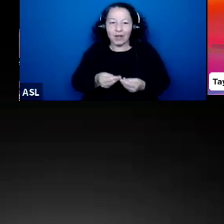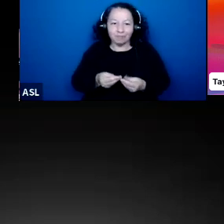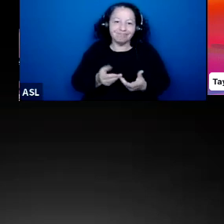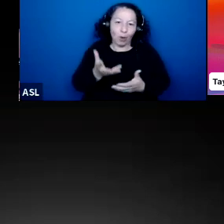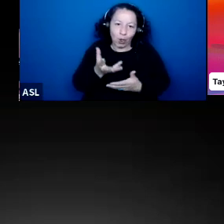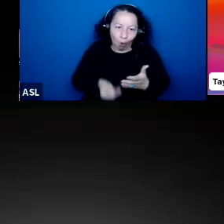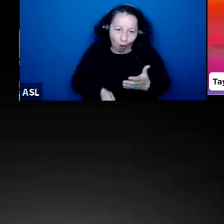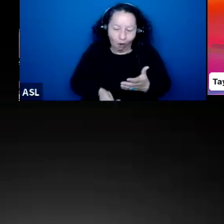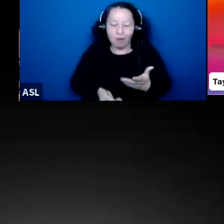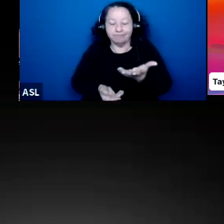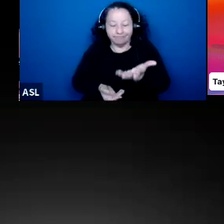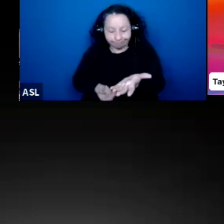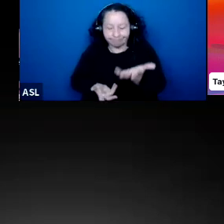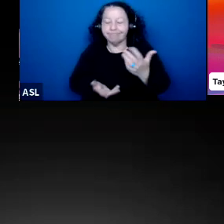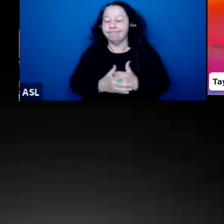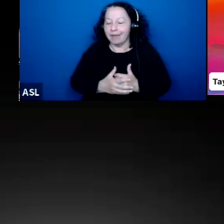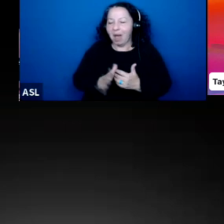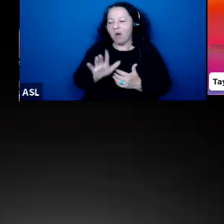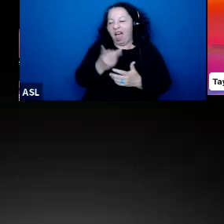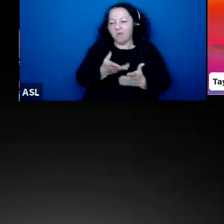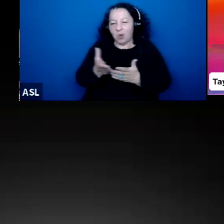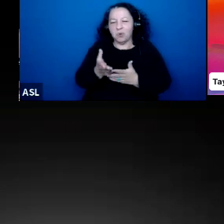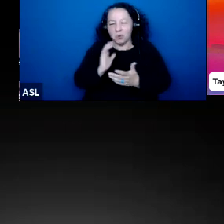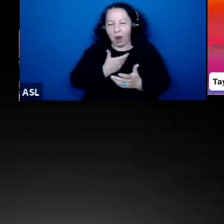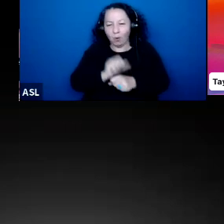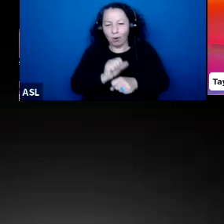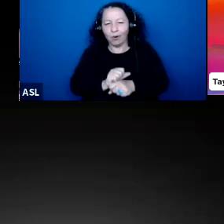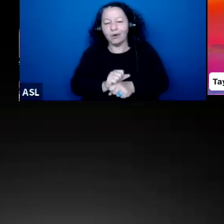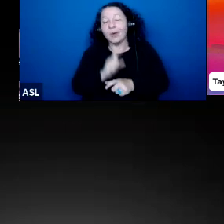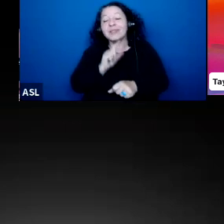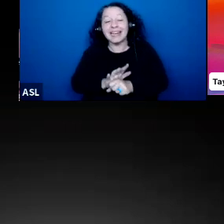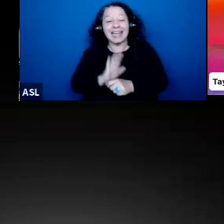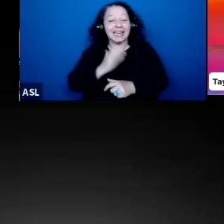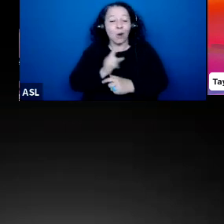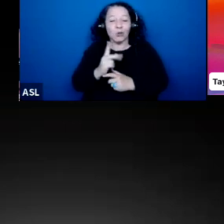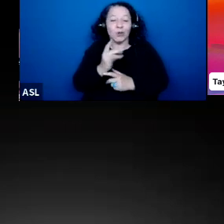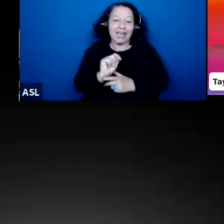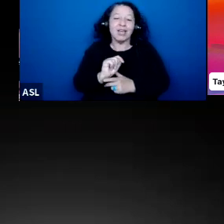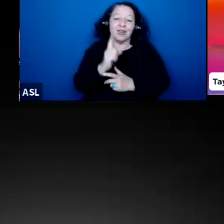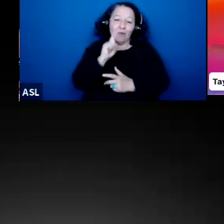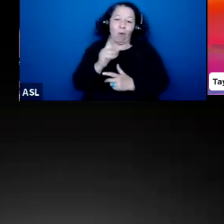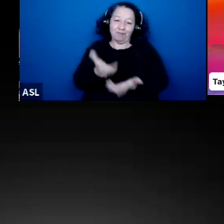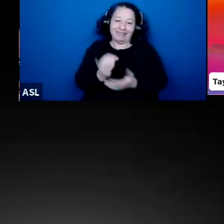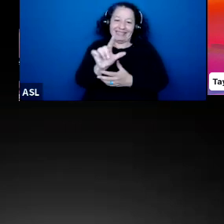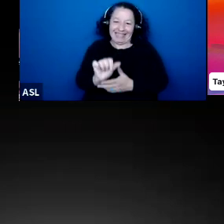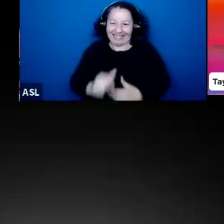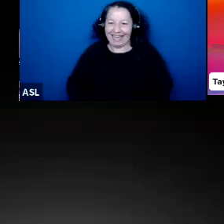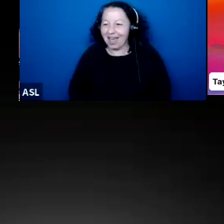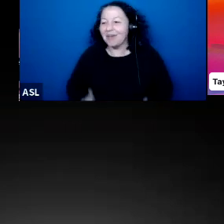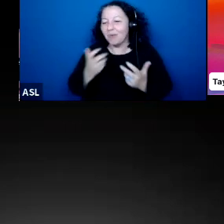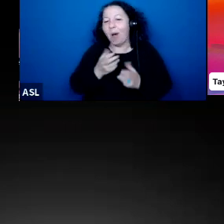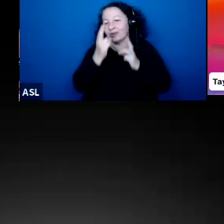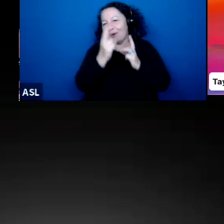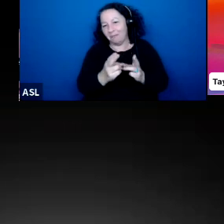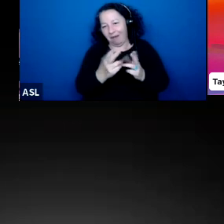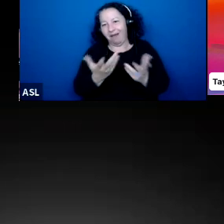halfway through. So we thought, what better way than to dedicate the toolkit to Cecilia? So we very